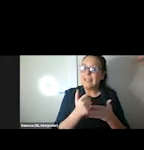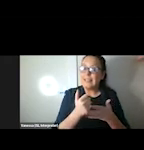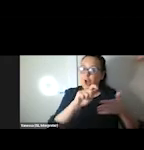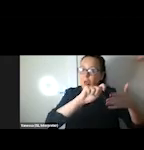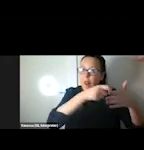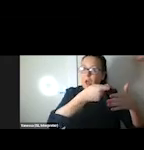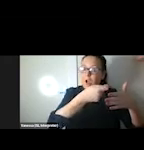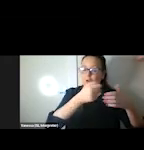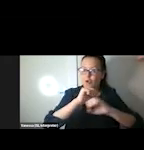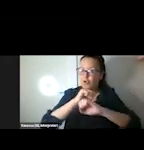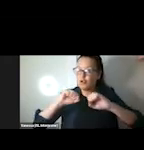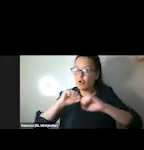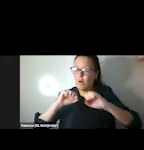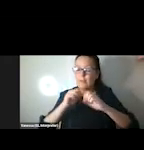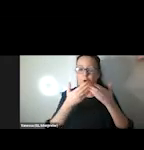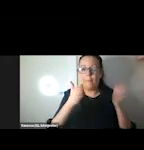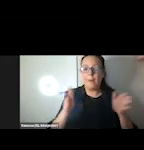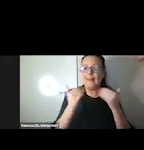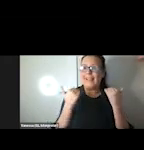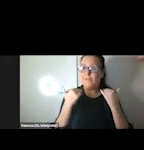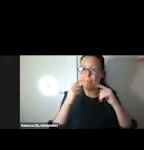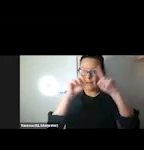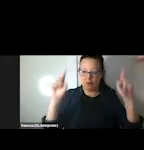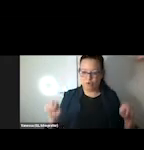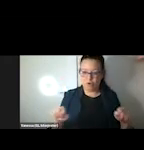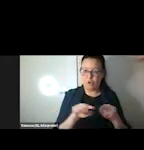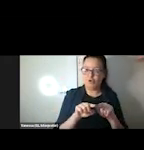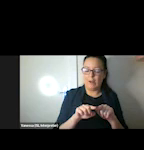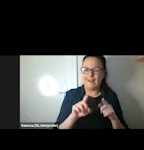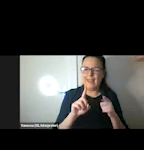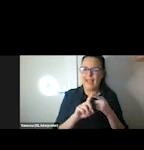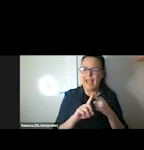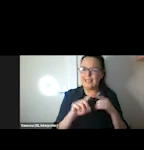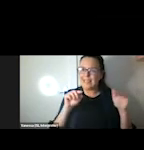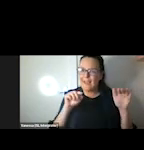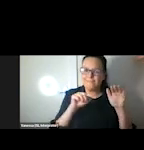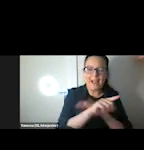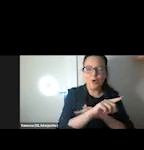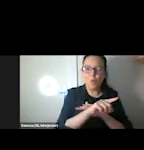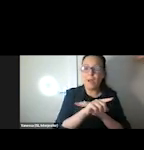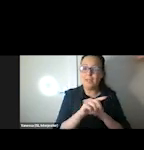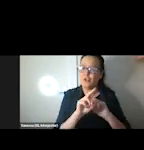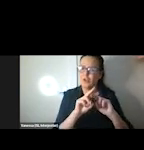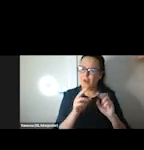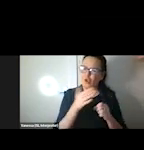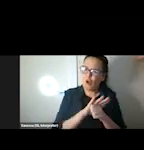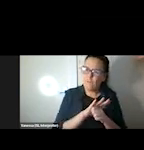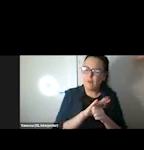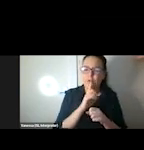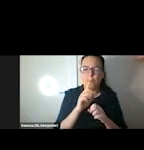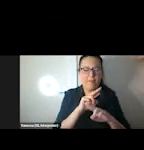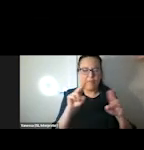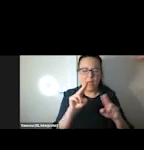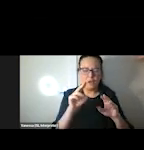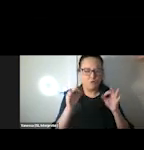public information screens, and evacuation is also covered, not in great detail, but there is quite a